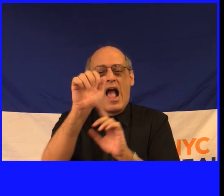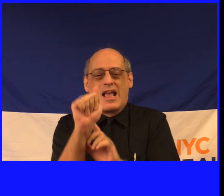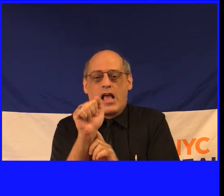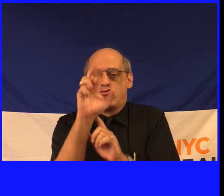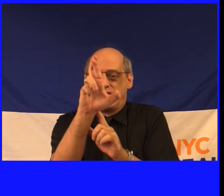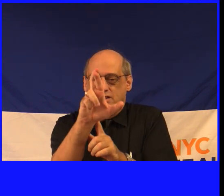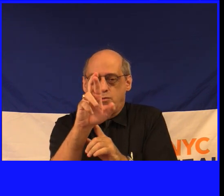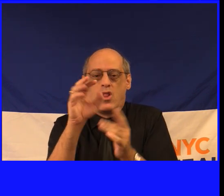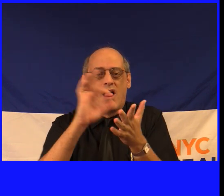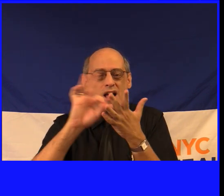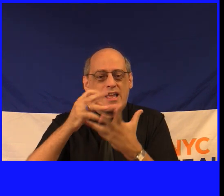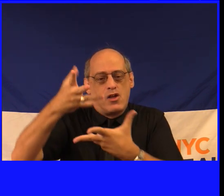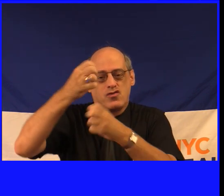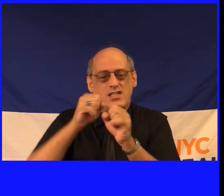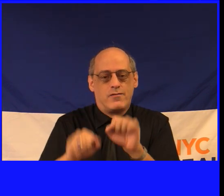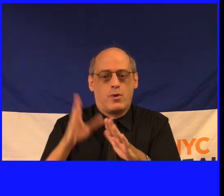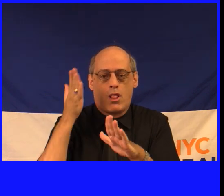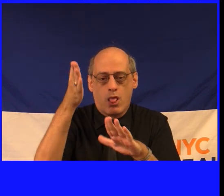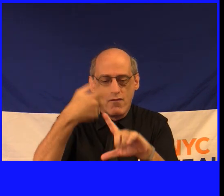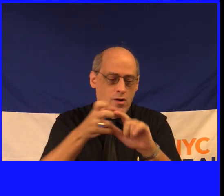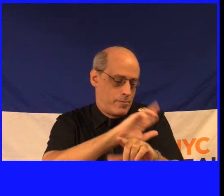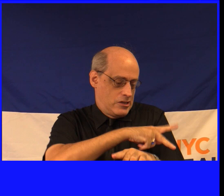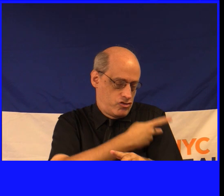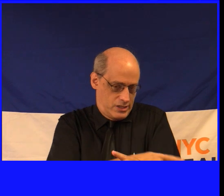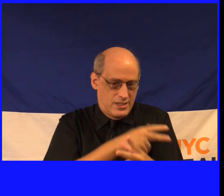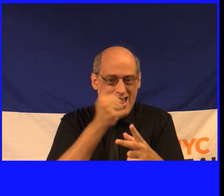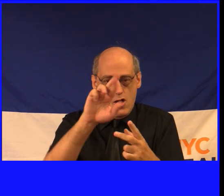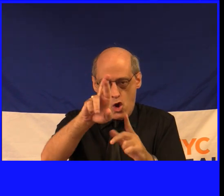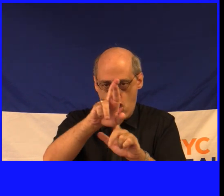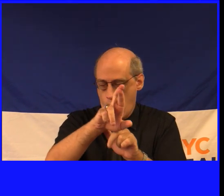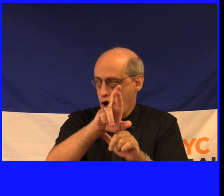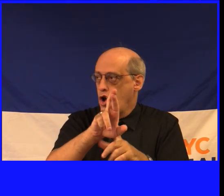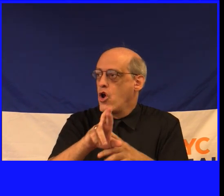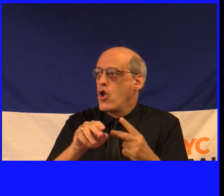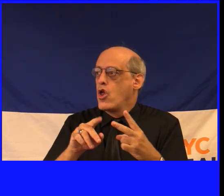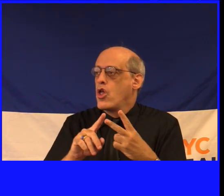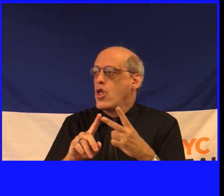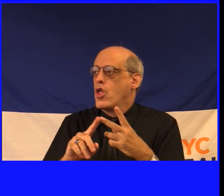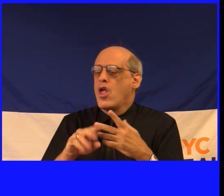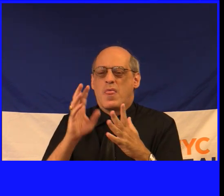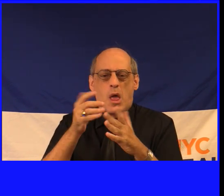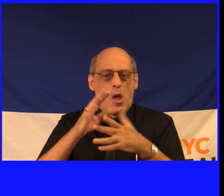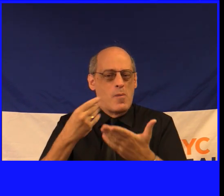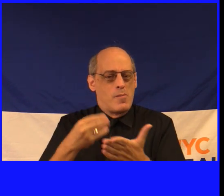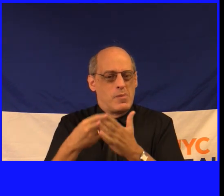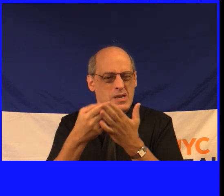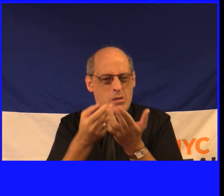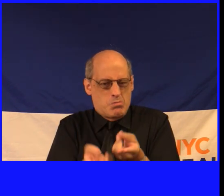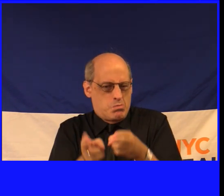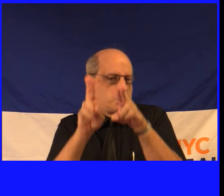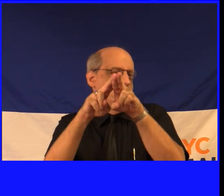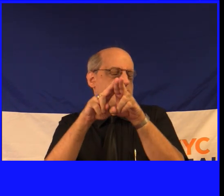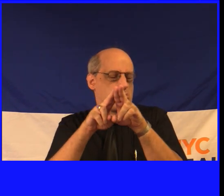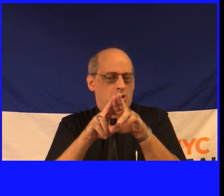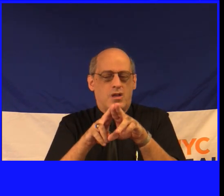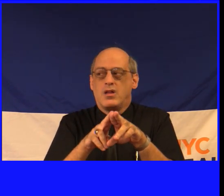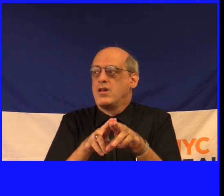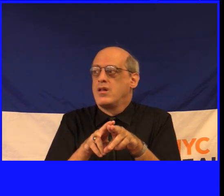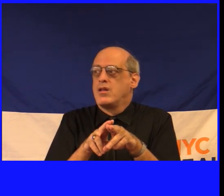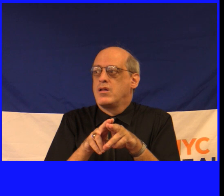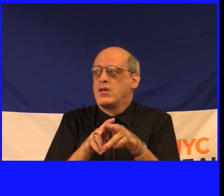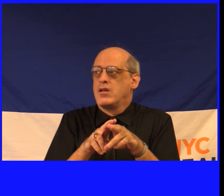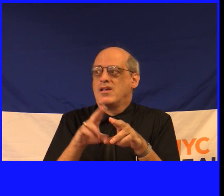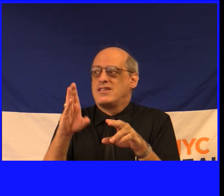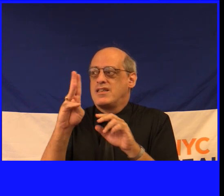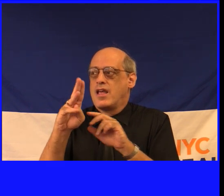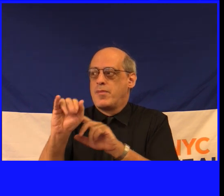and the related revenue. As James and Jay explained, those balances increased, and really as a result of the case mix index, the